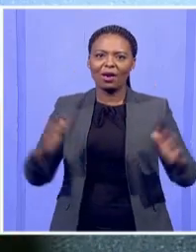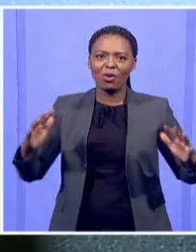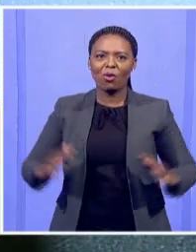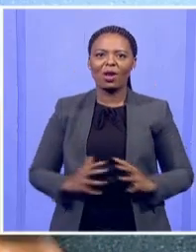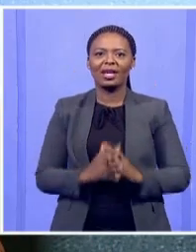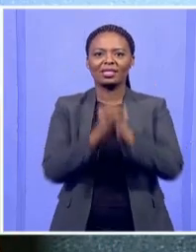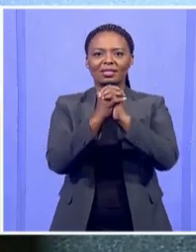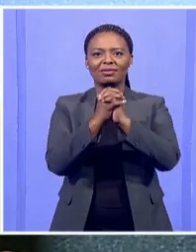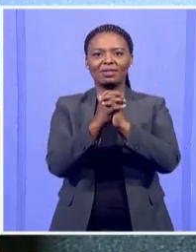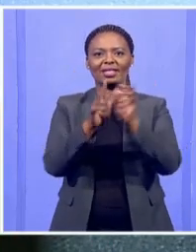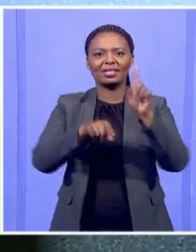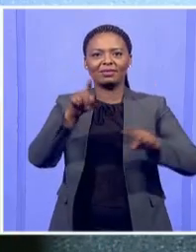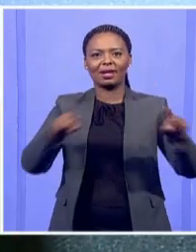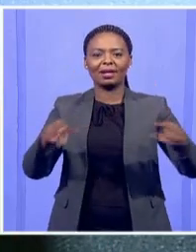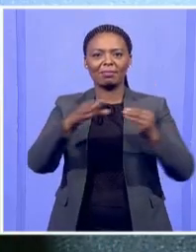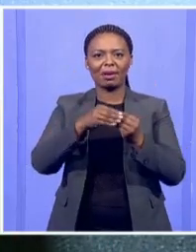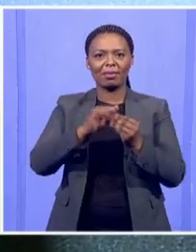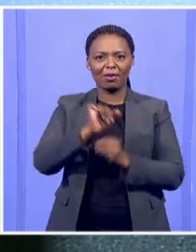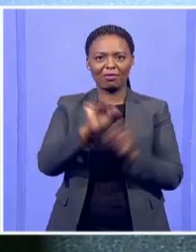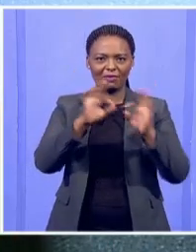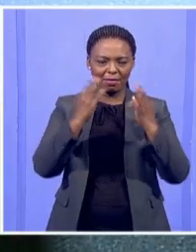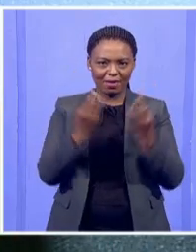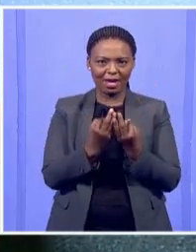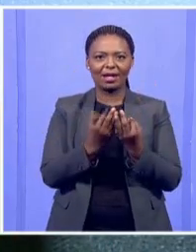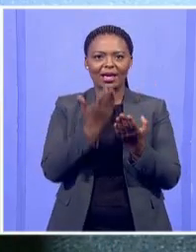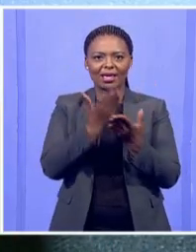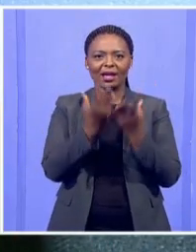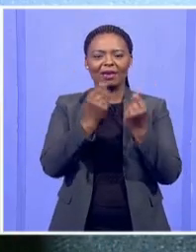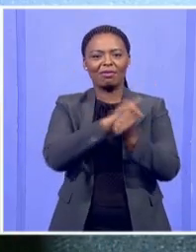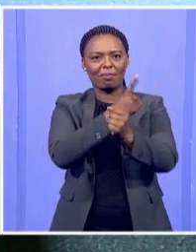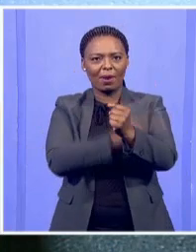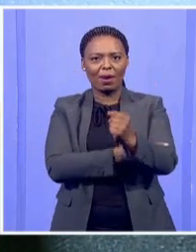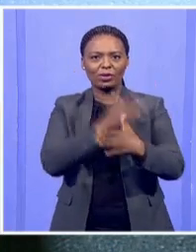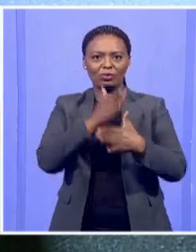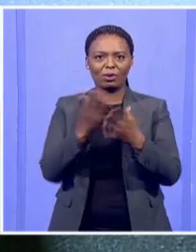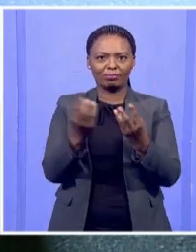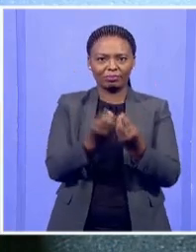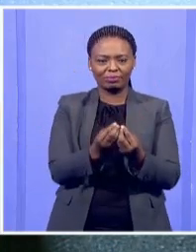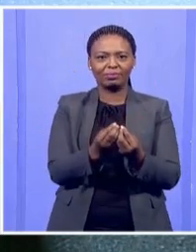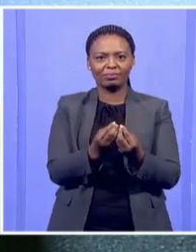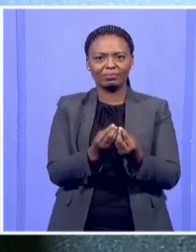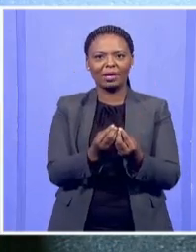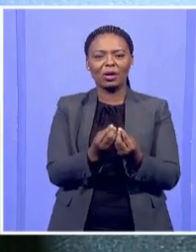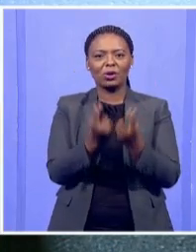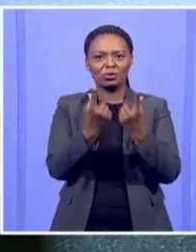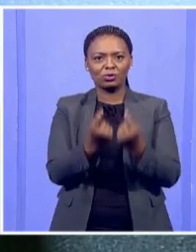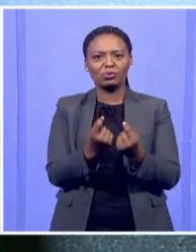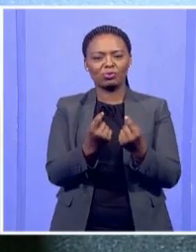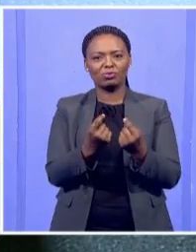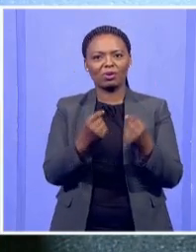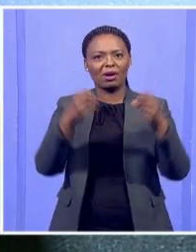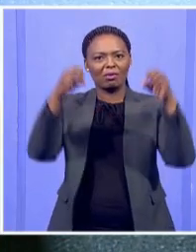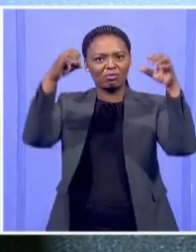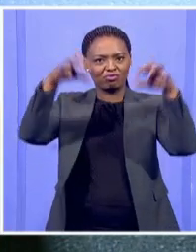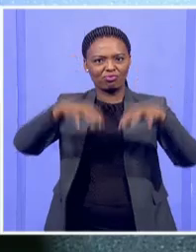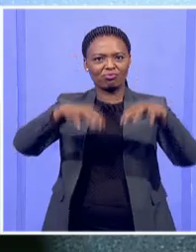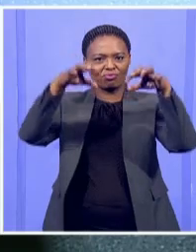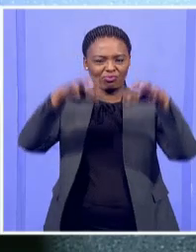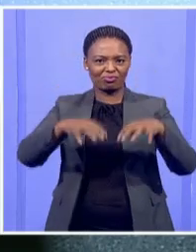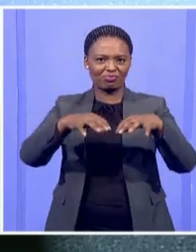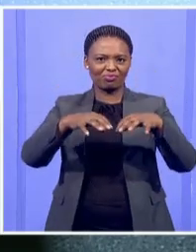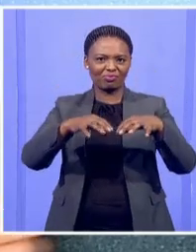different members of that family who have the powers to work together and perform this rain-making ritual. So at this